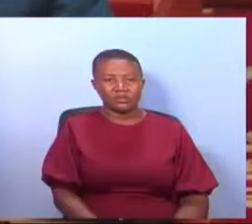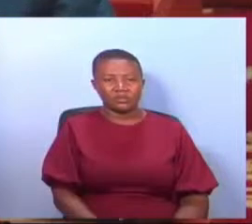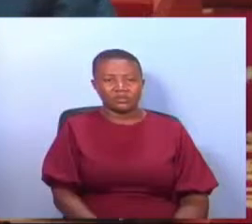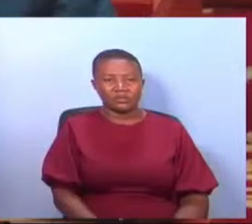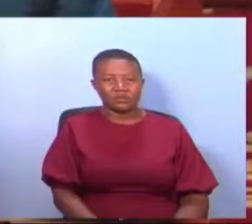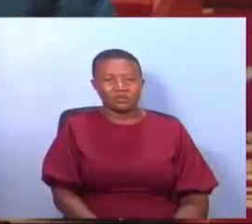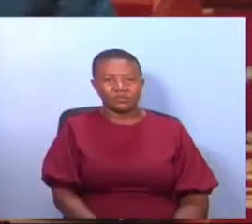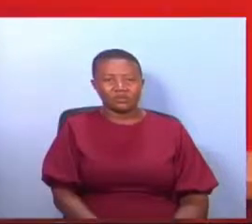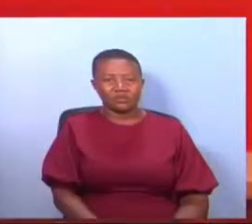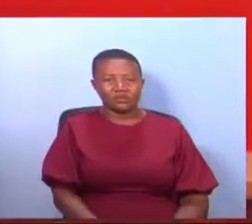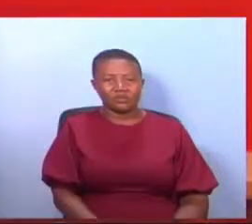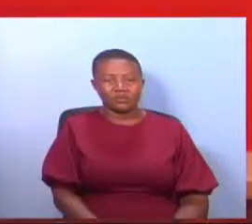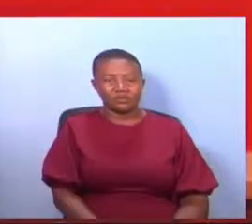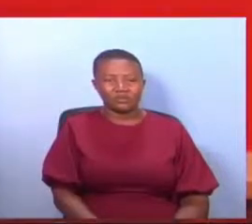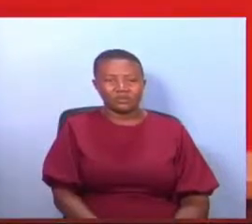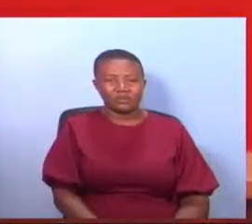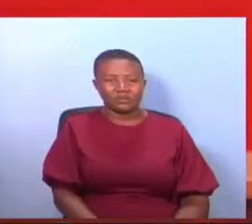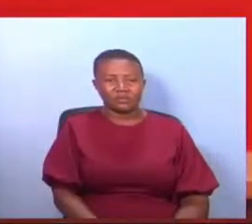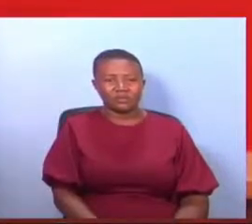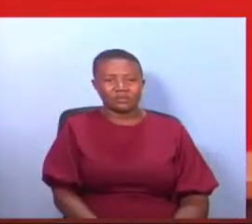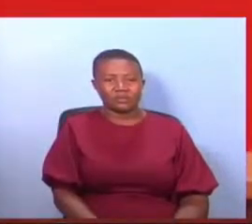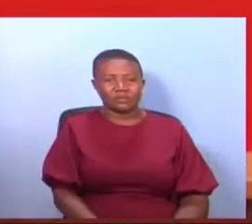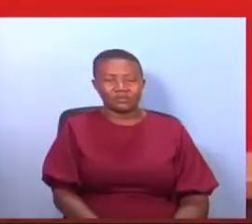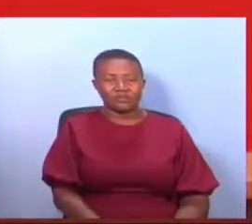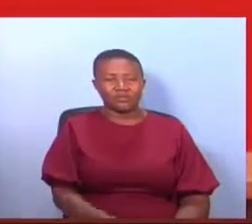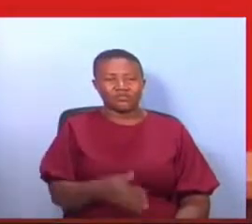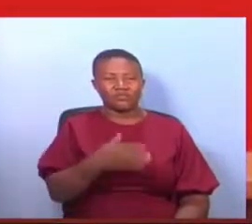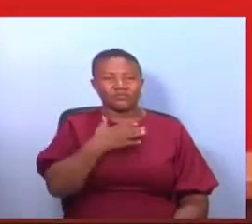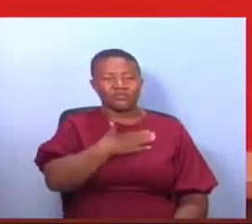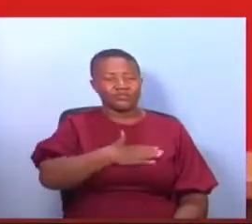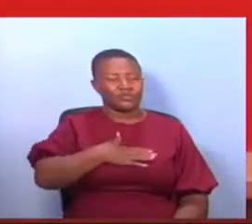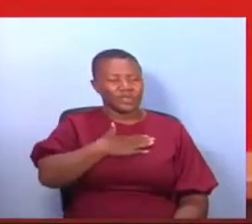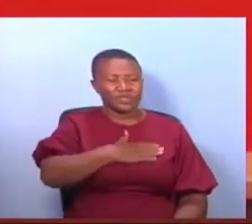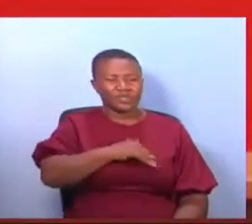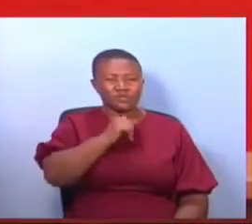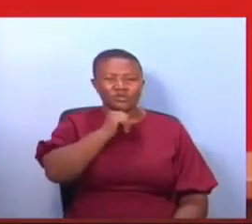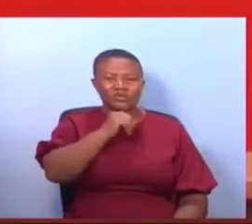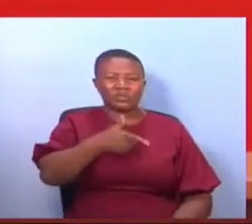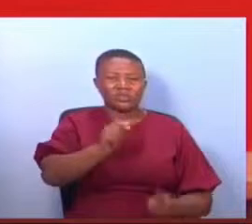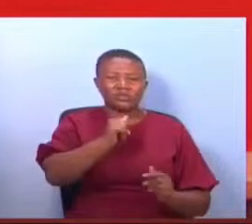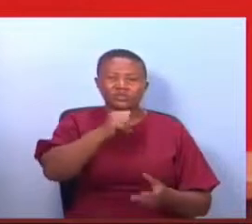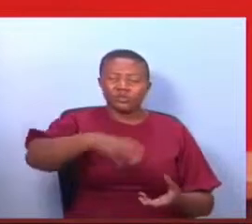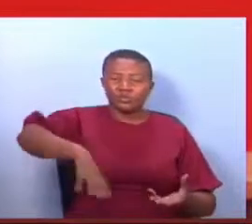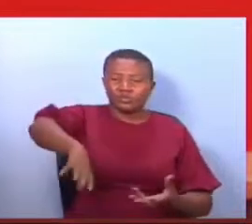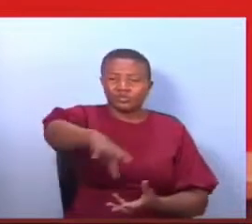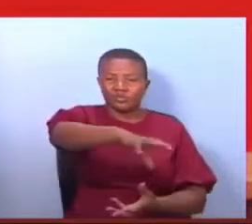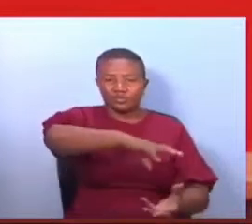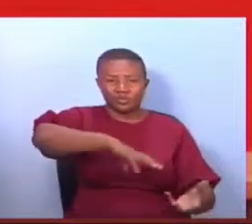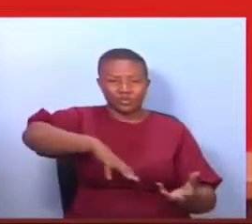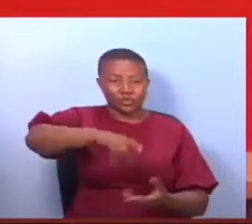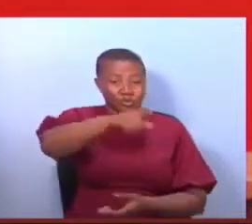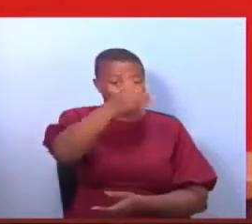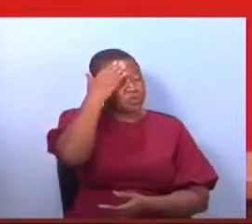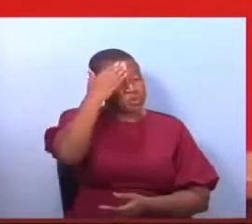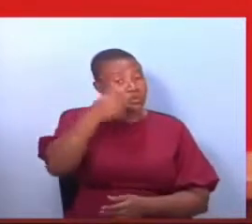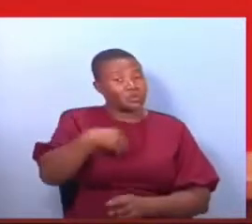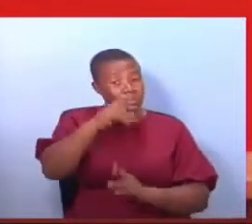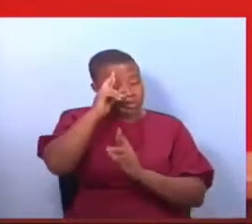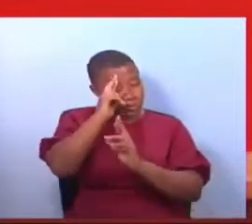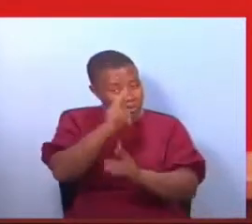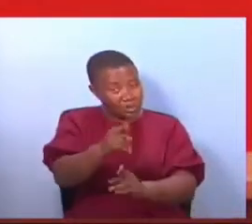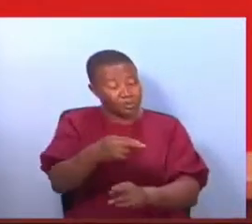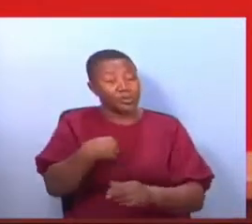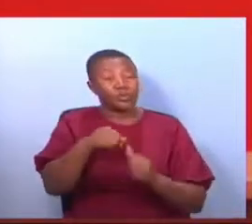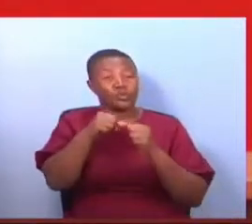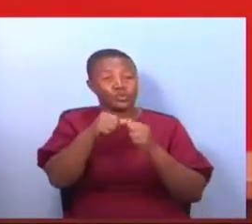Speaker, with respect to you, it's important we don't mix up the matter. Speaker, you know I respect you, and I'll continue to respect